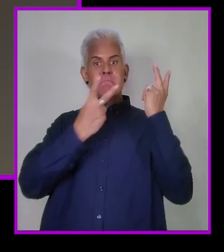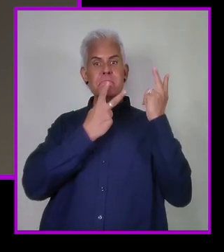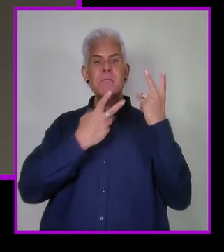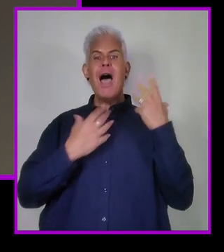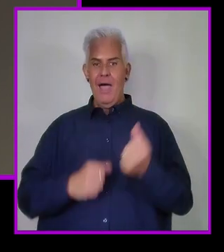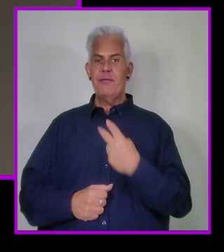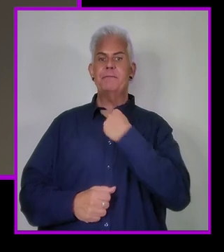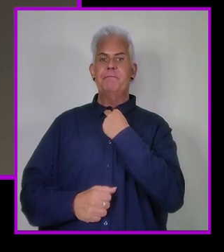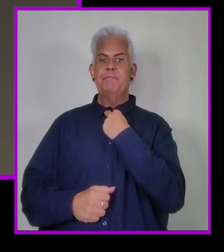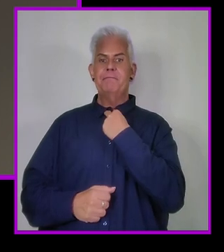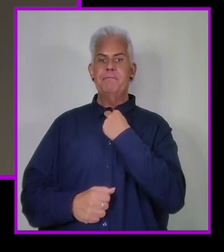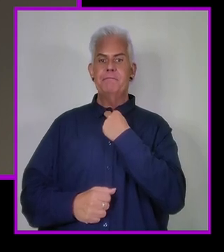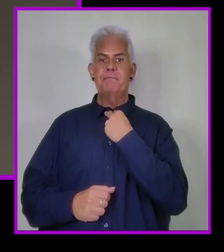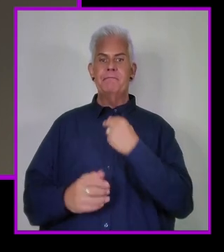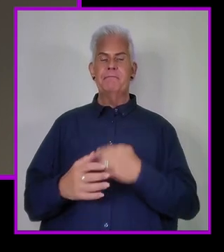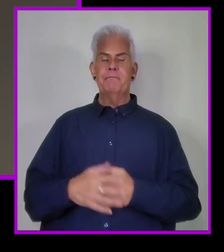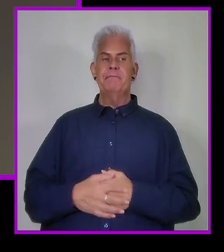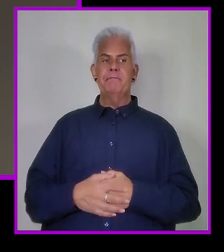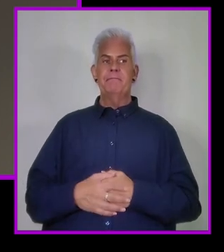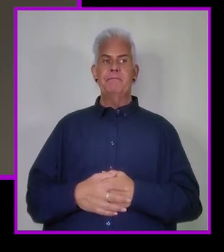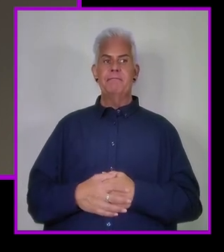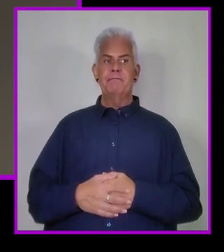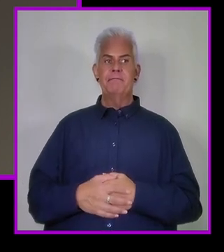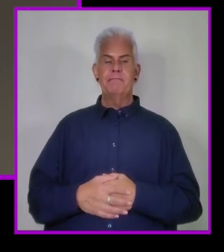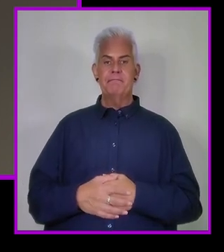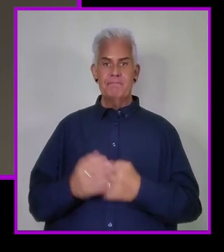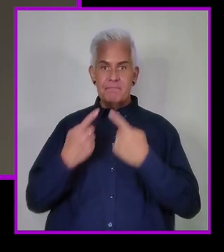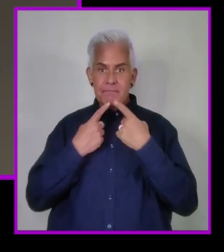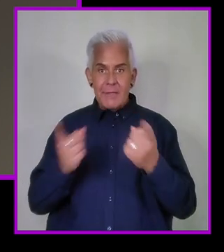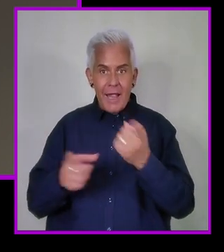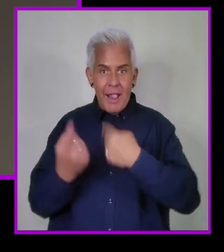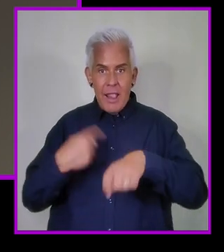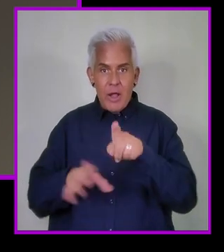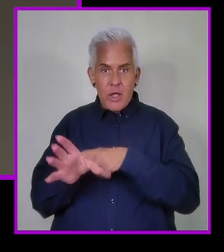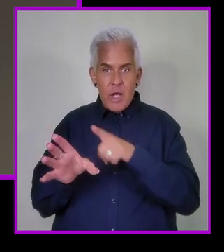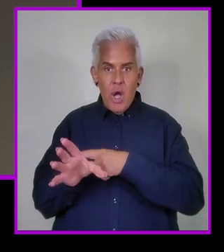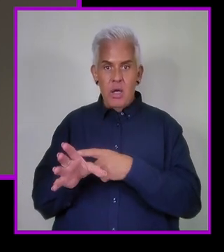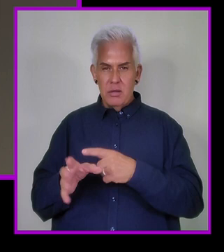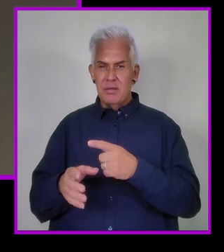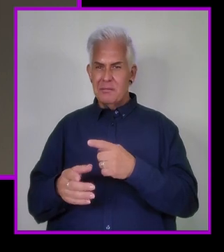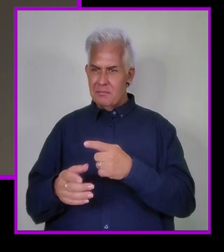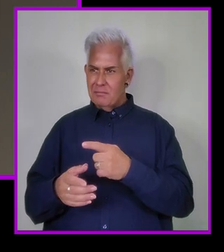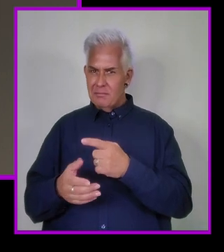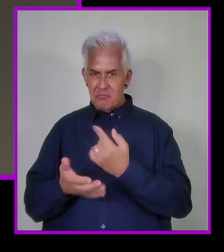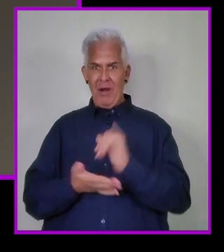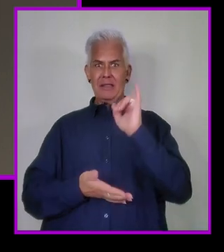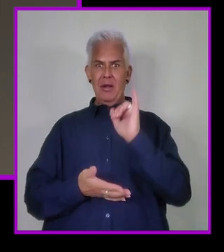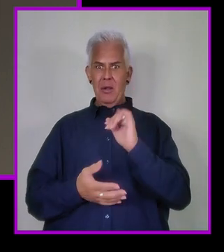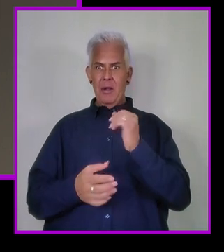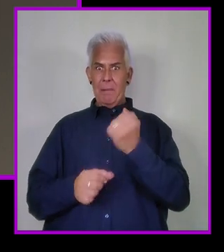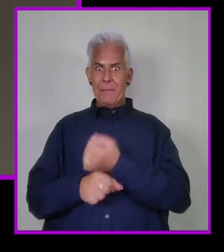regret, you know. And I would say to, you know, younger people that are coming through, you know, be radical, be